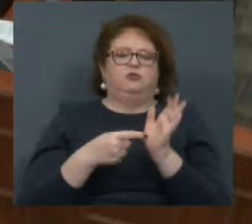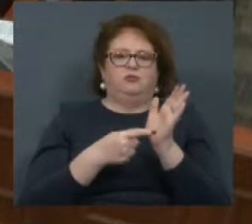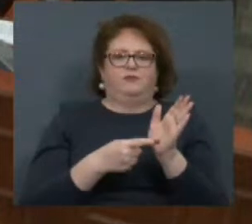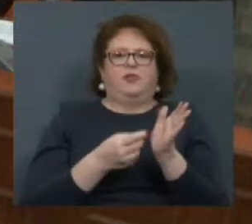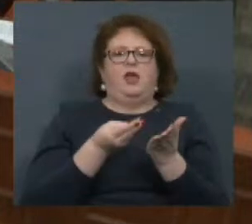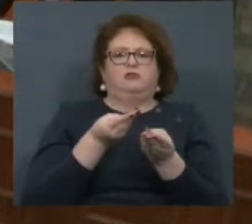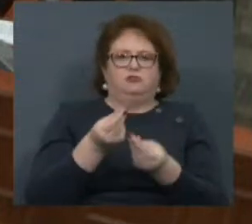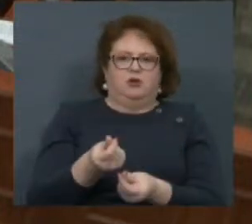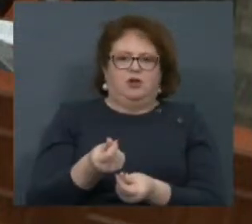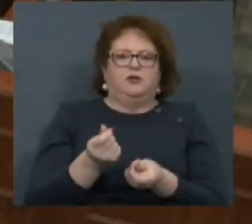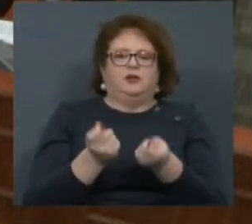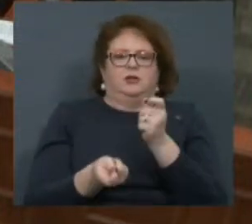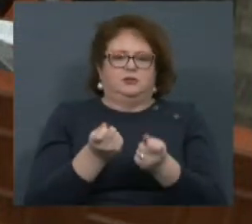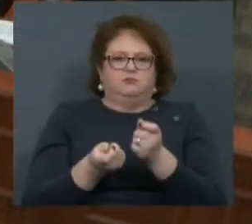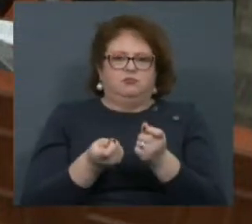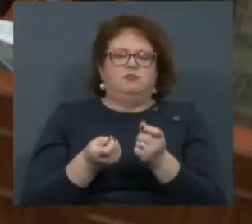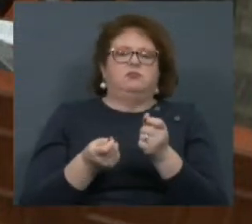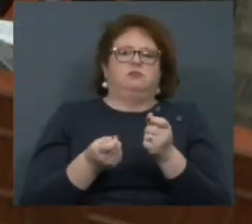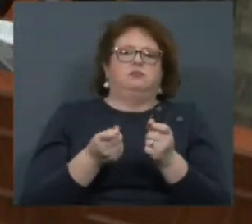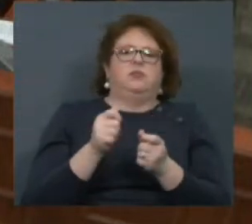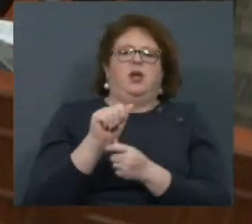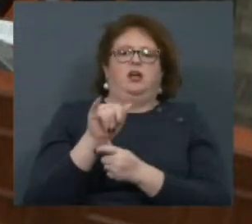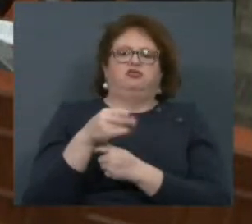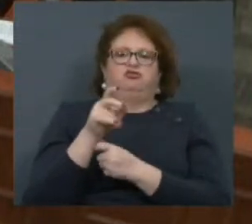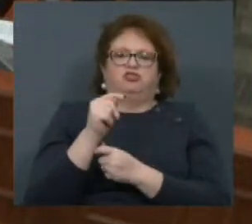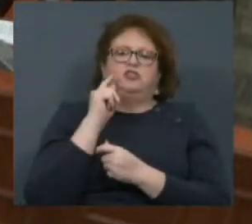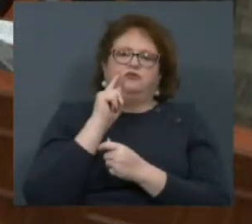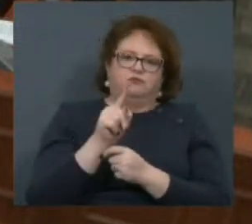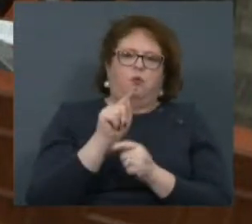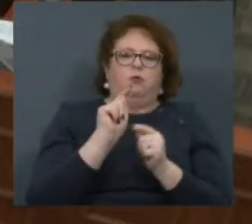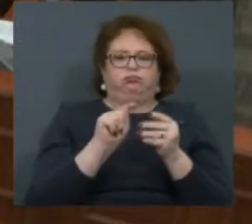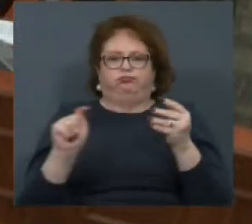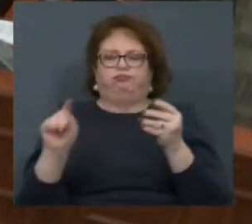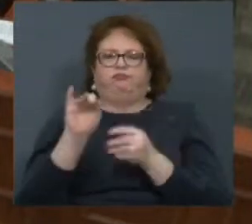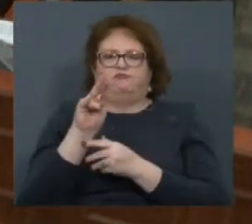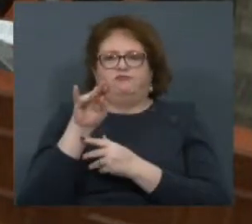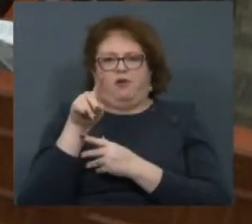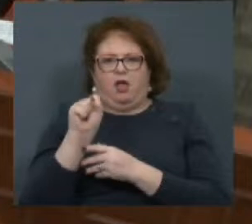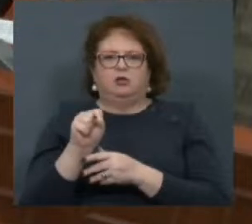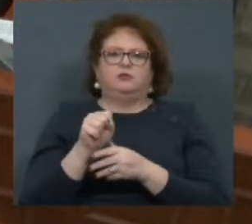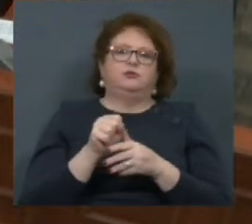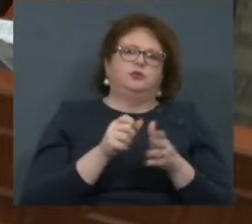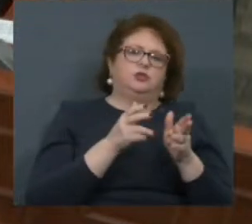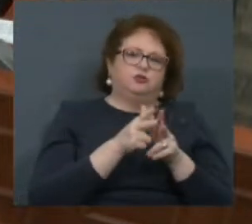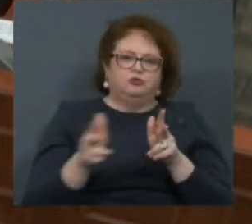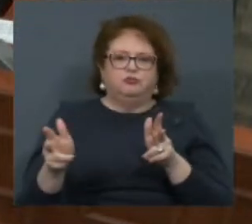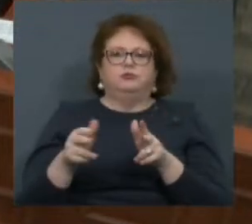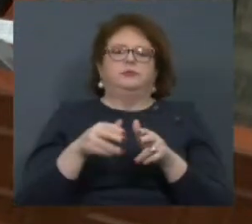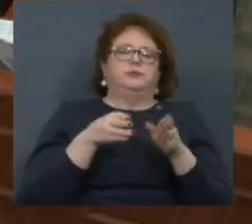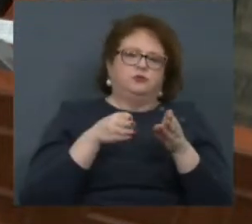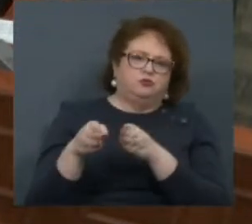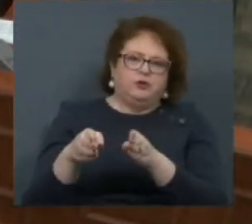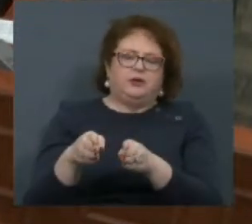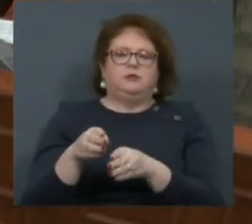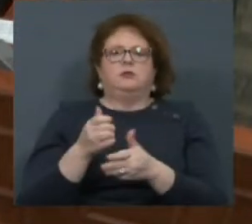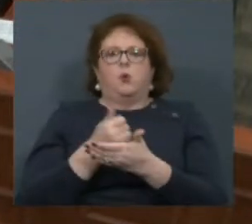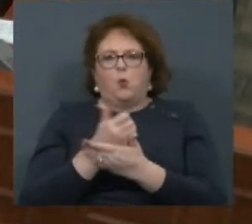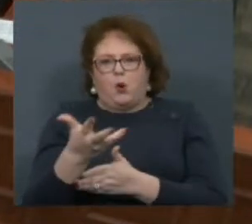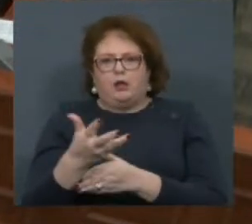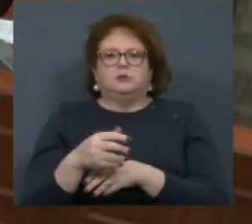expenditure adjustments for the general fund, street fund, vehicle storage fund, and waste disposal fund, to declare an emergency. Second